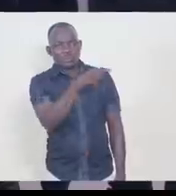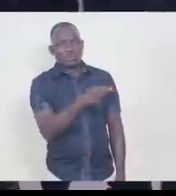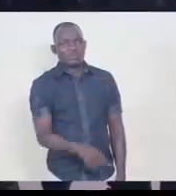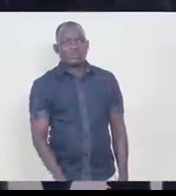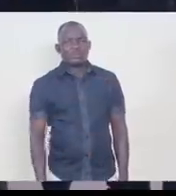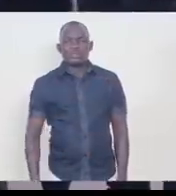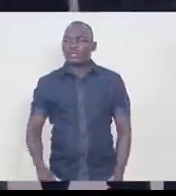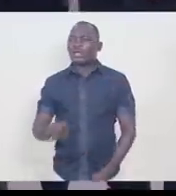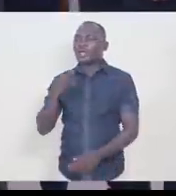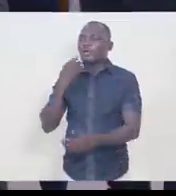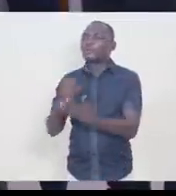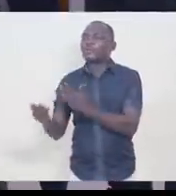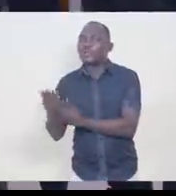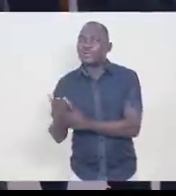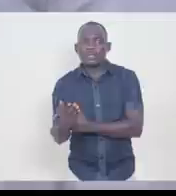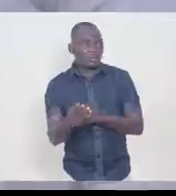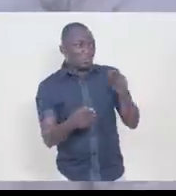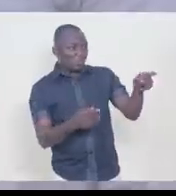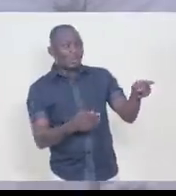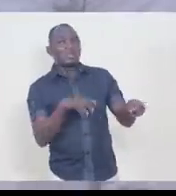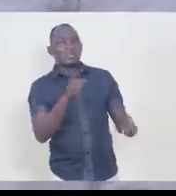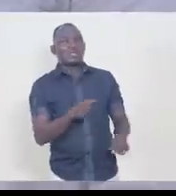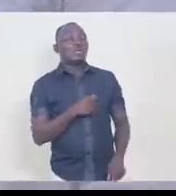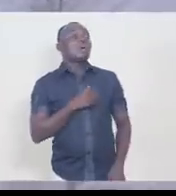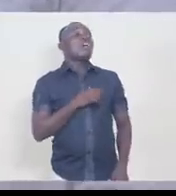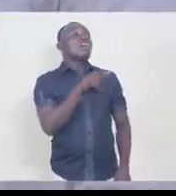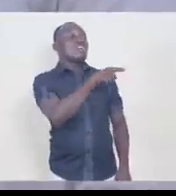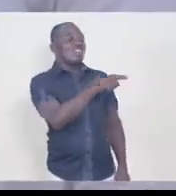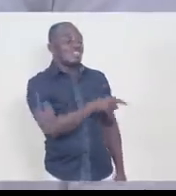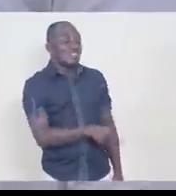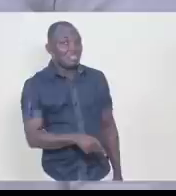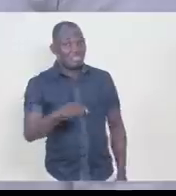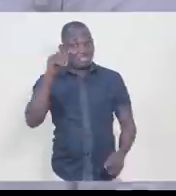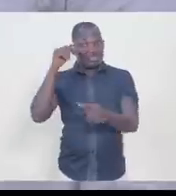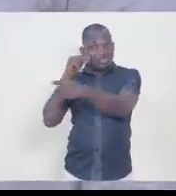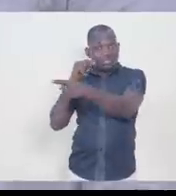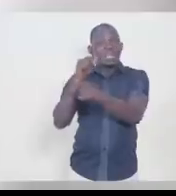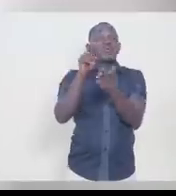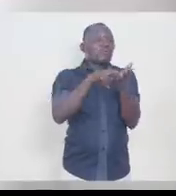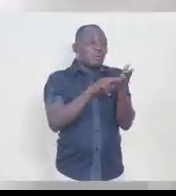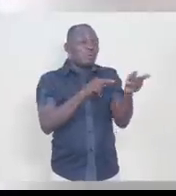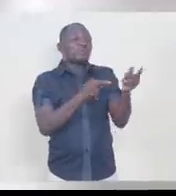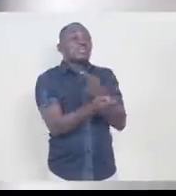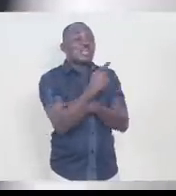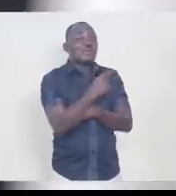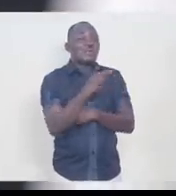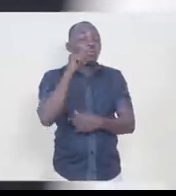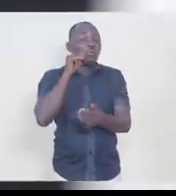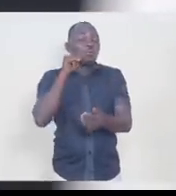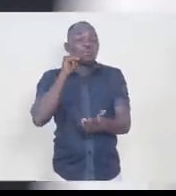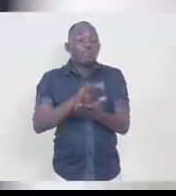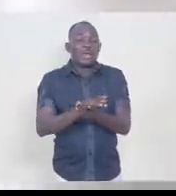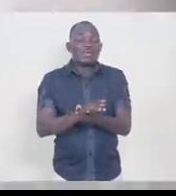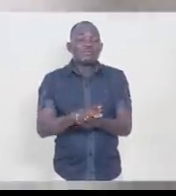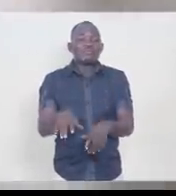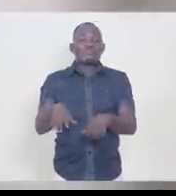Good day, officers. Is she the one? Yeah. Madam. Mr. David reported to us earlier this morning that you kidnapped his wife from a